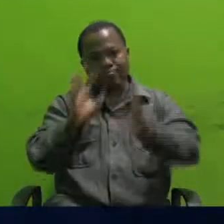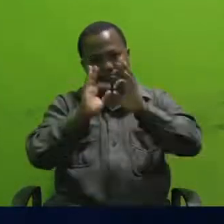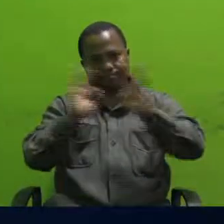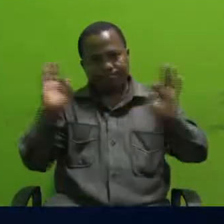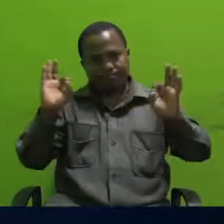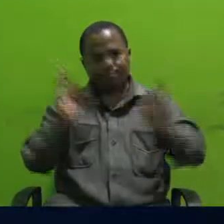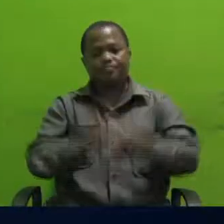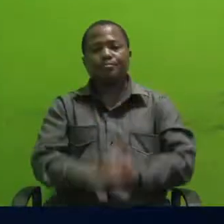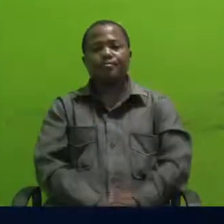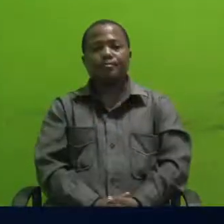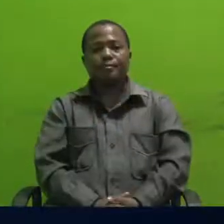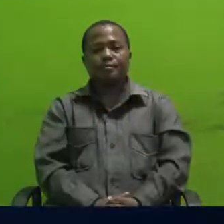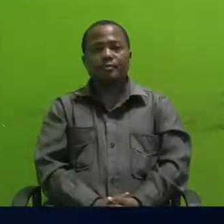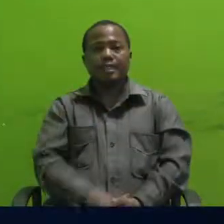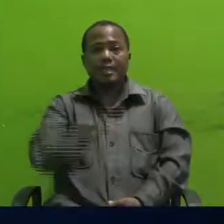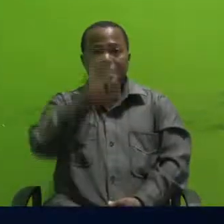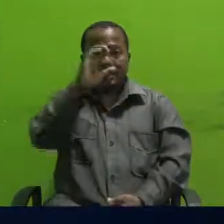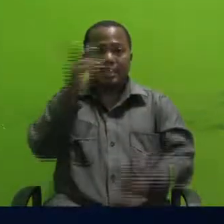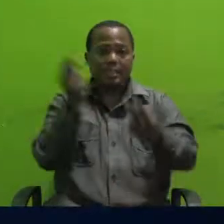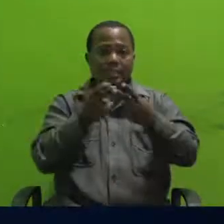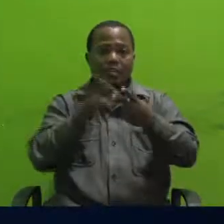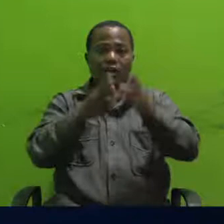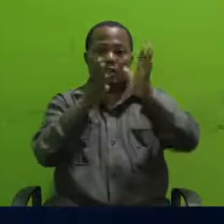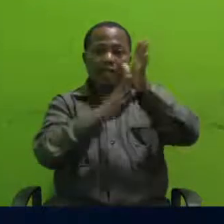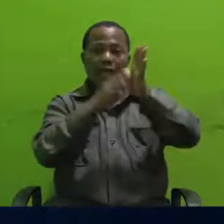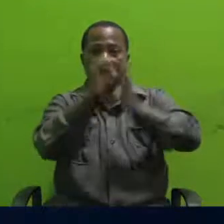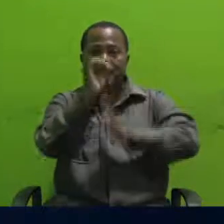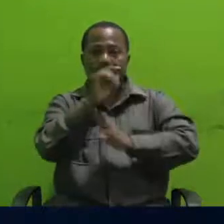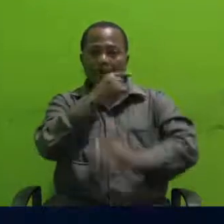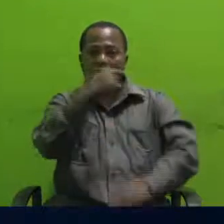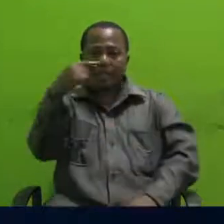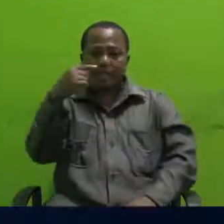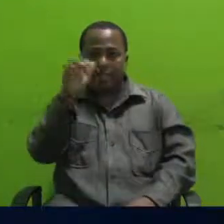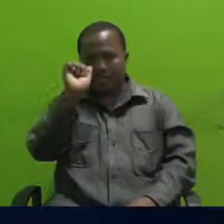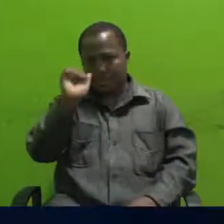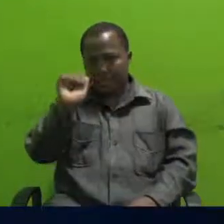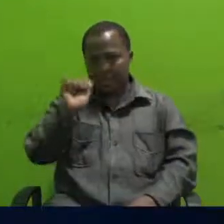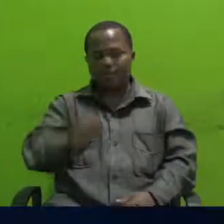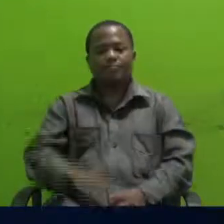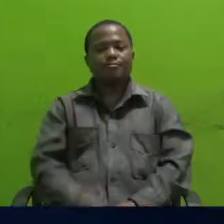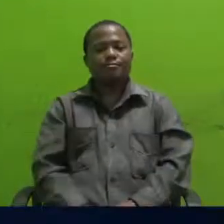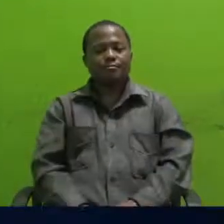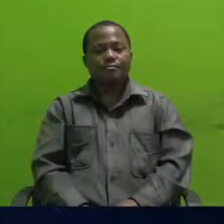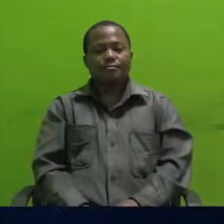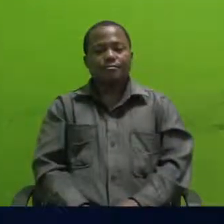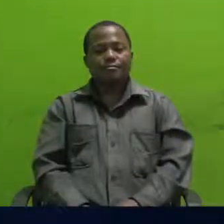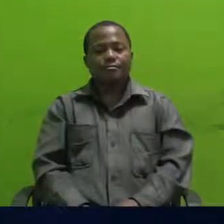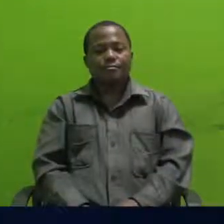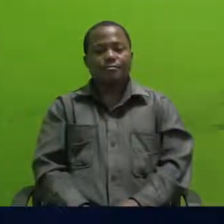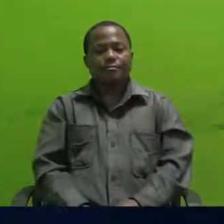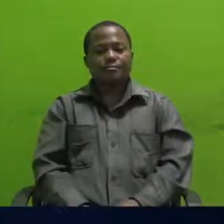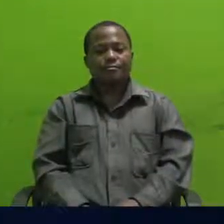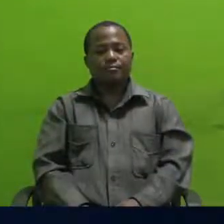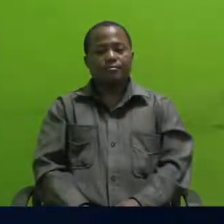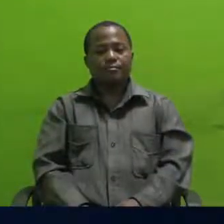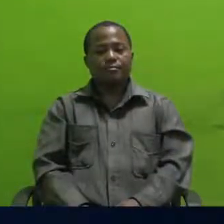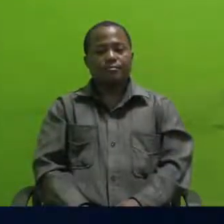Wonderful. Thank you. C is equal to 90 minus A. Remember.